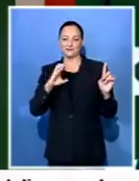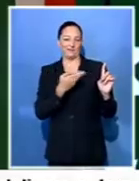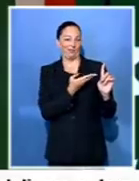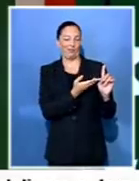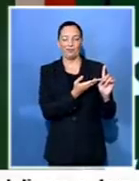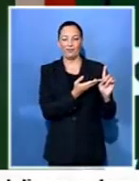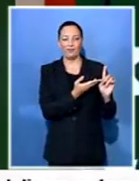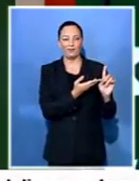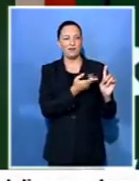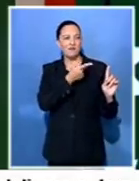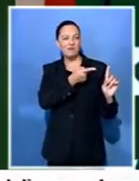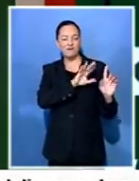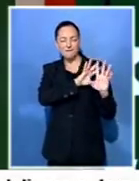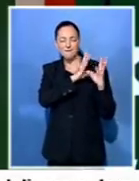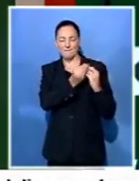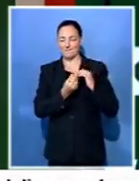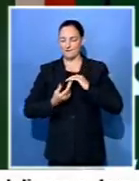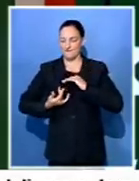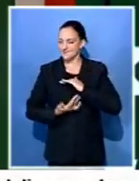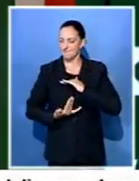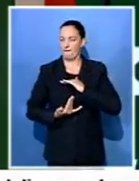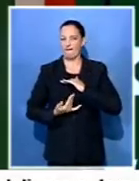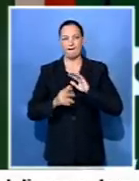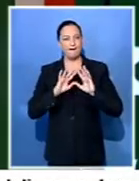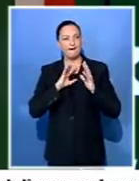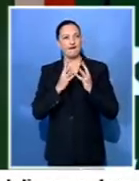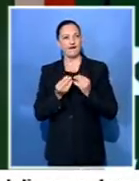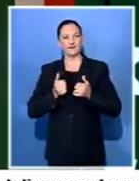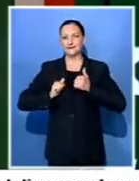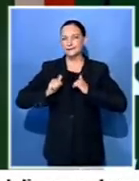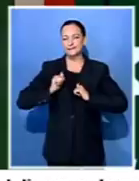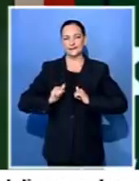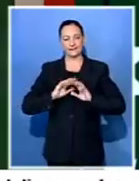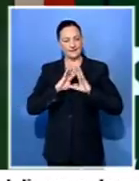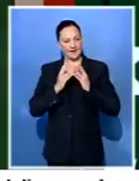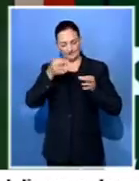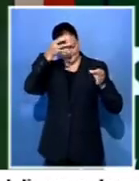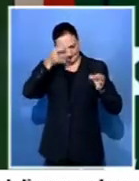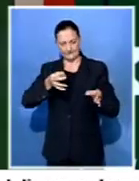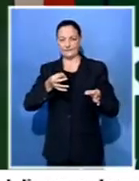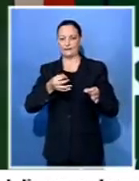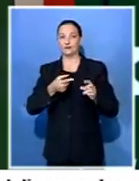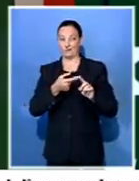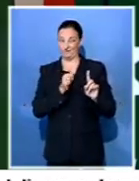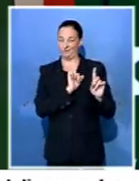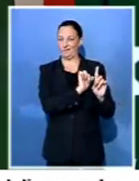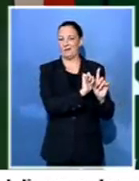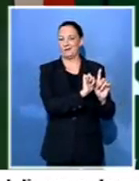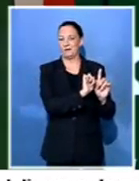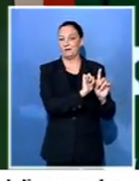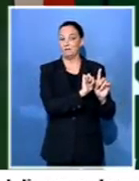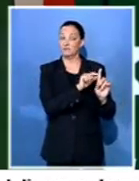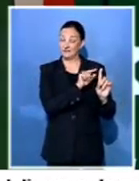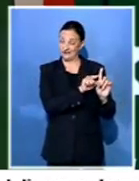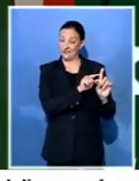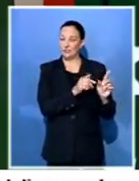It inspired all his actions and determined all his decisions. Whether he was a